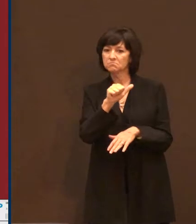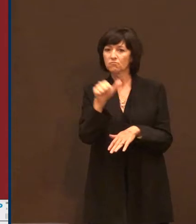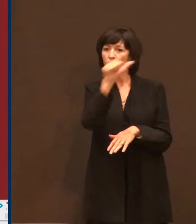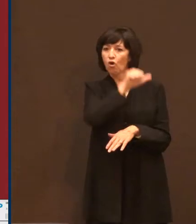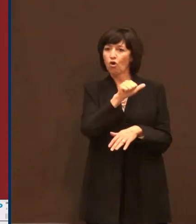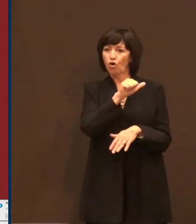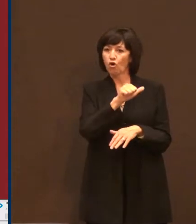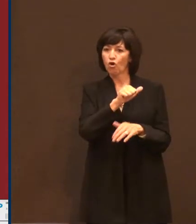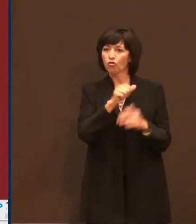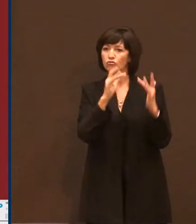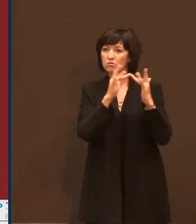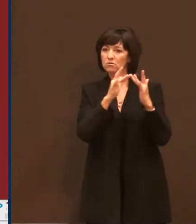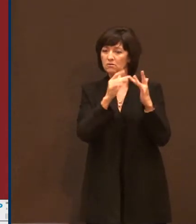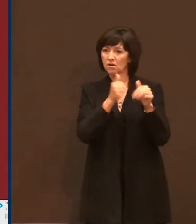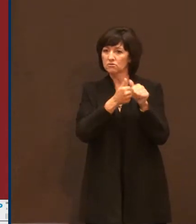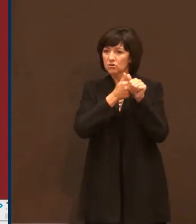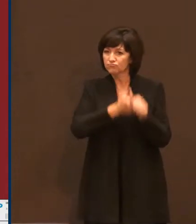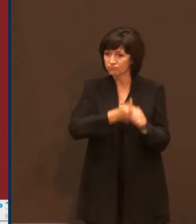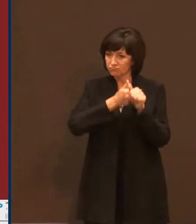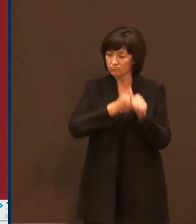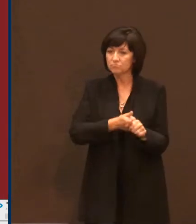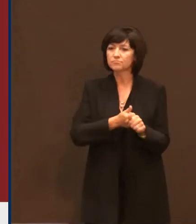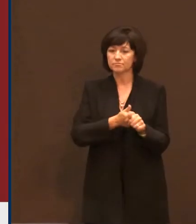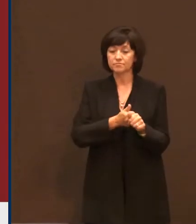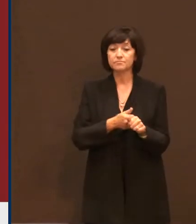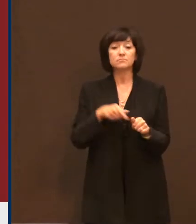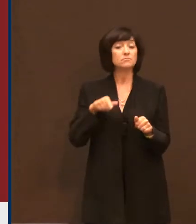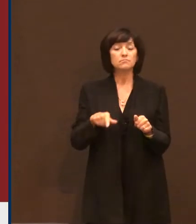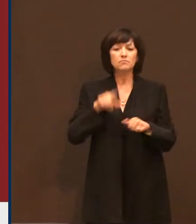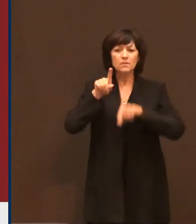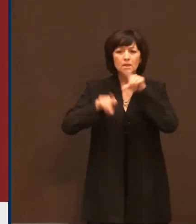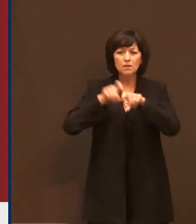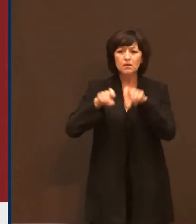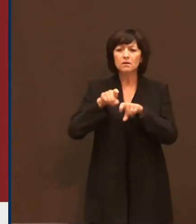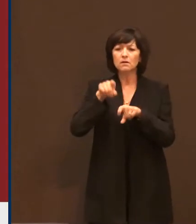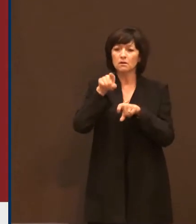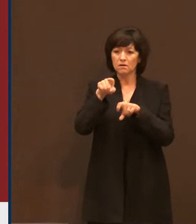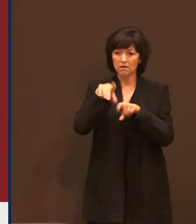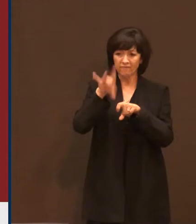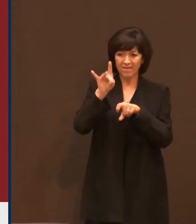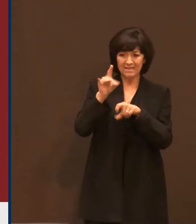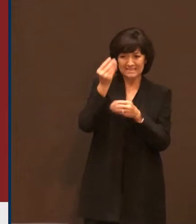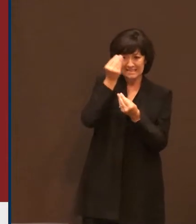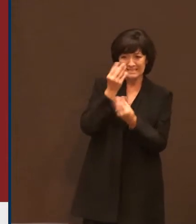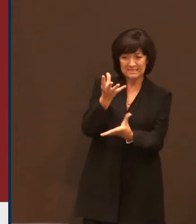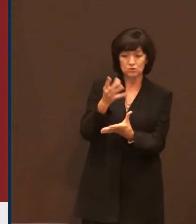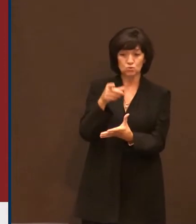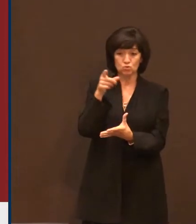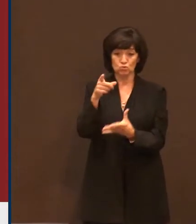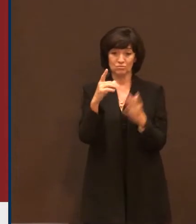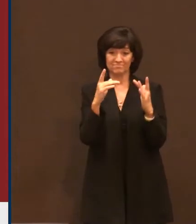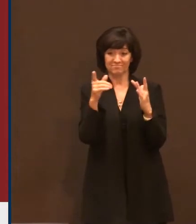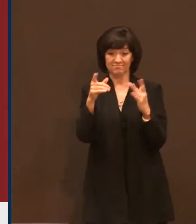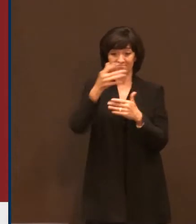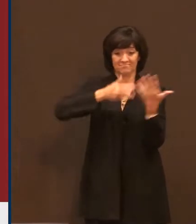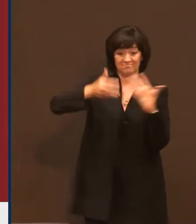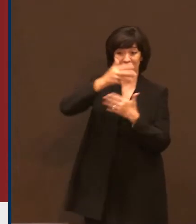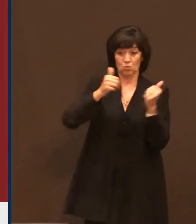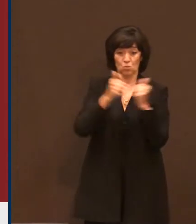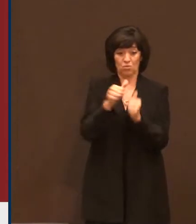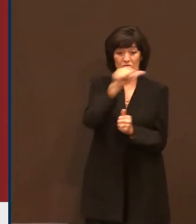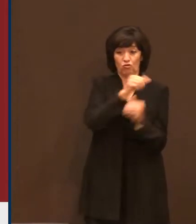the identification of individuals who've come in contact with those who've tested positive so that they can get tested